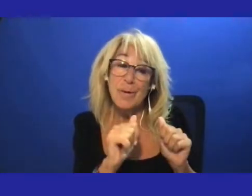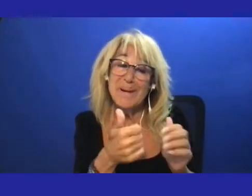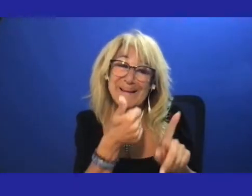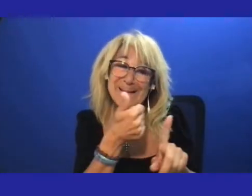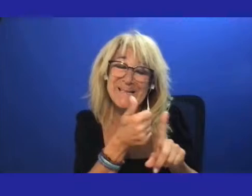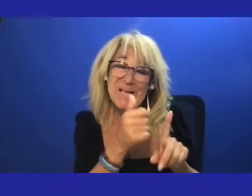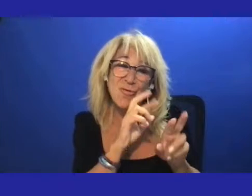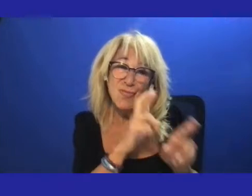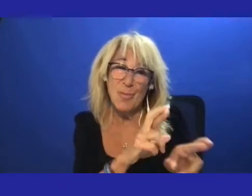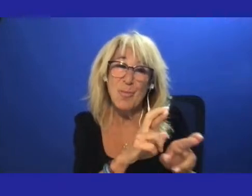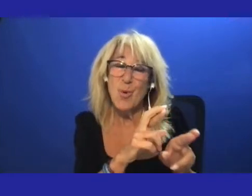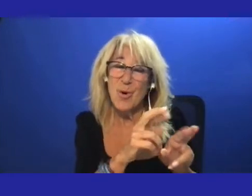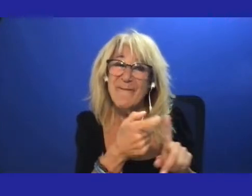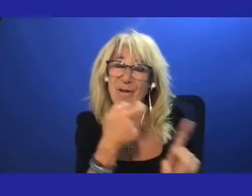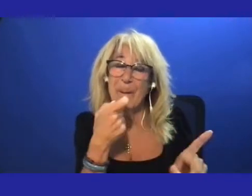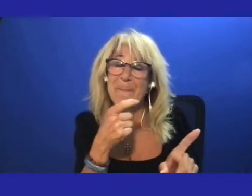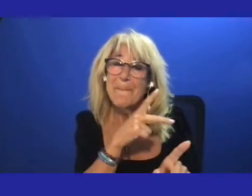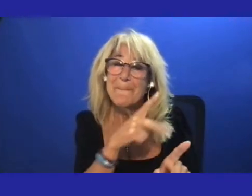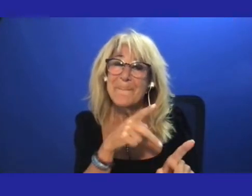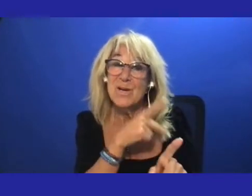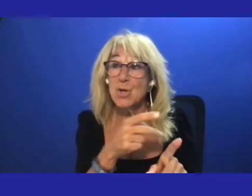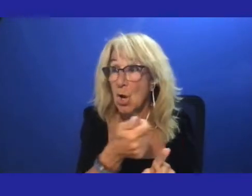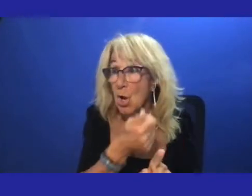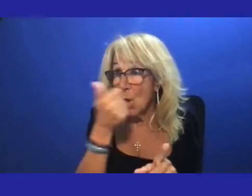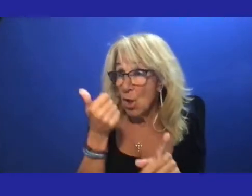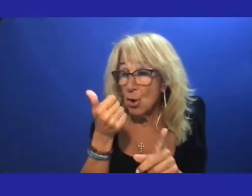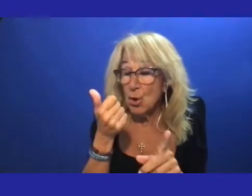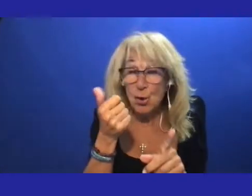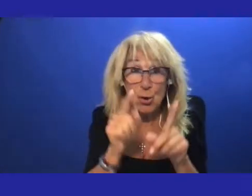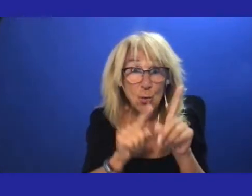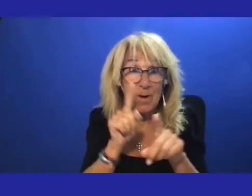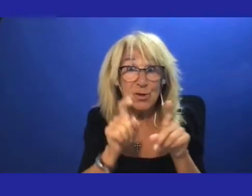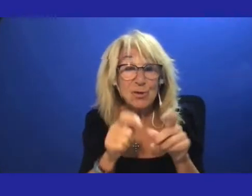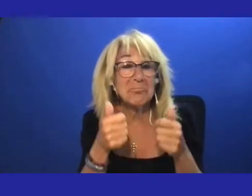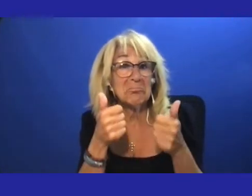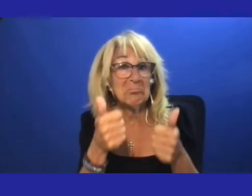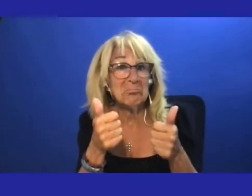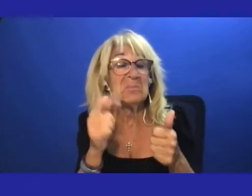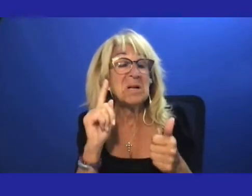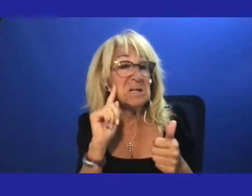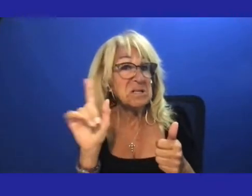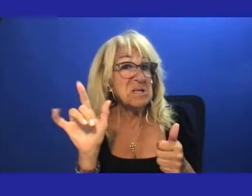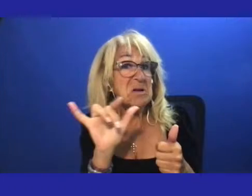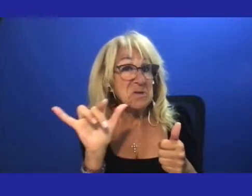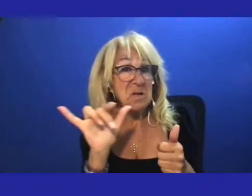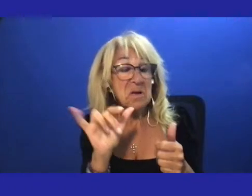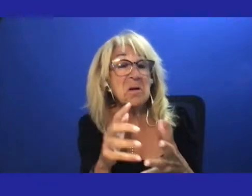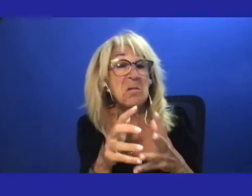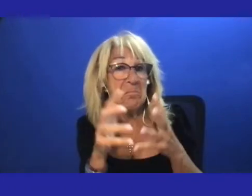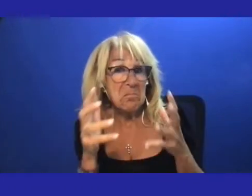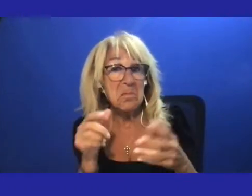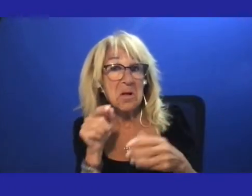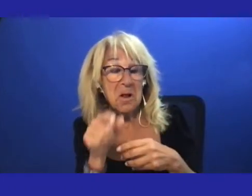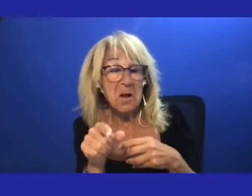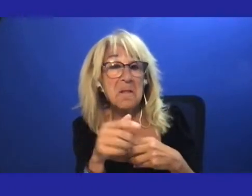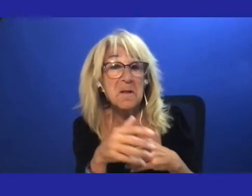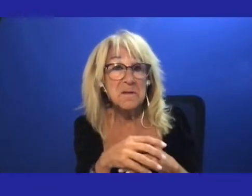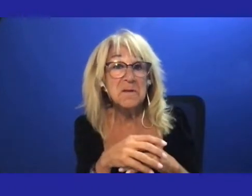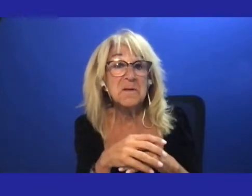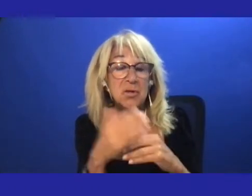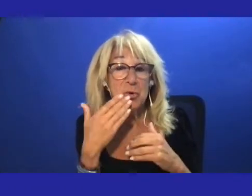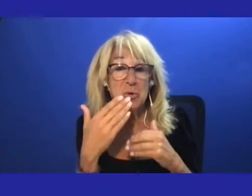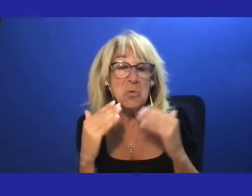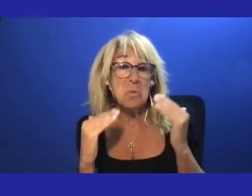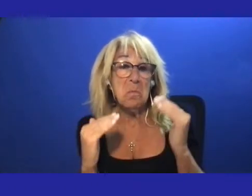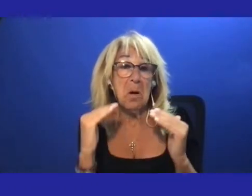course. Any other questions? Super. It sounds as if a great deal of this, though, is, to Dr. Allen's point, a lot